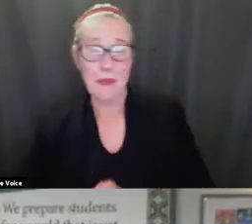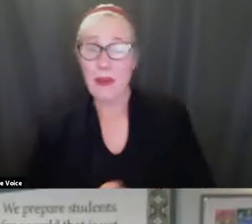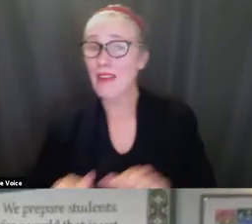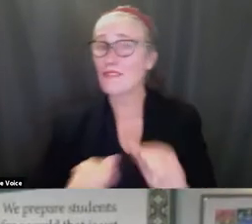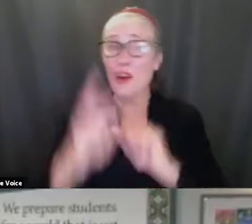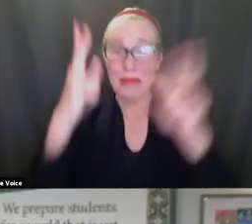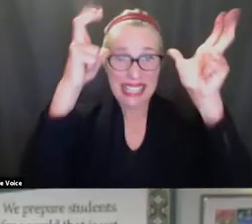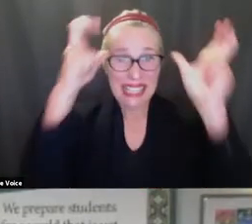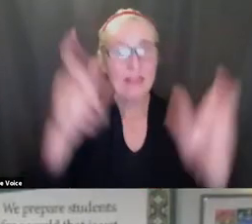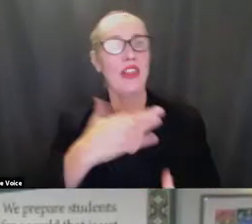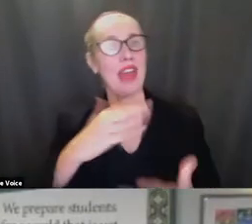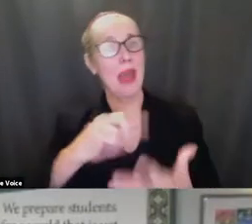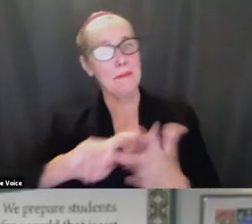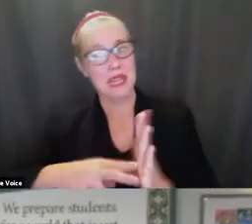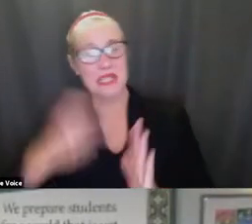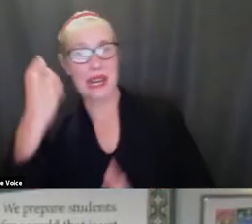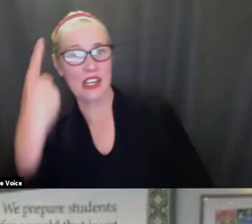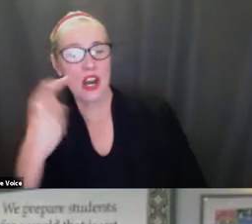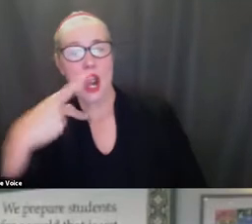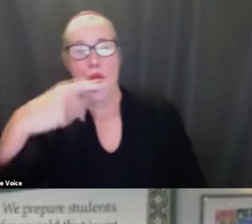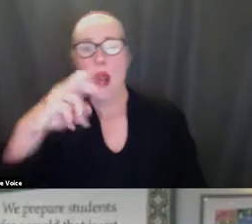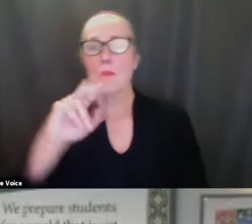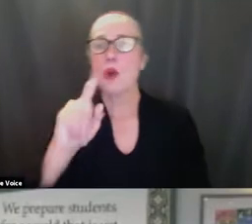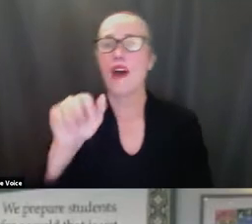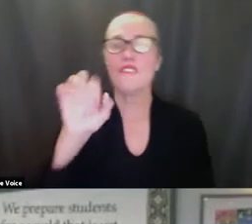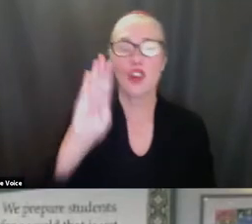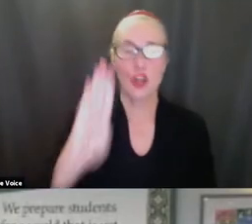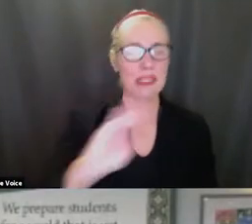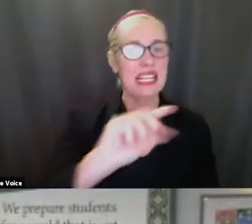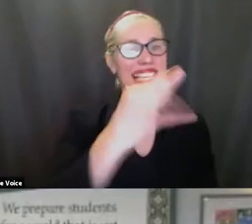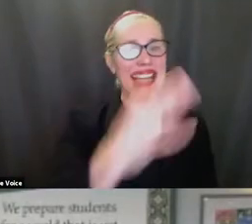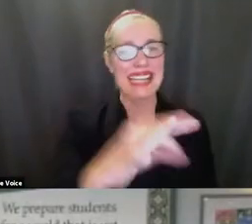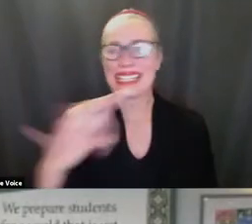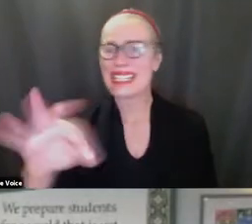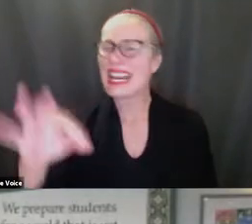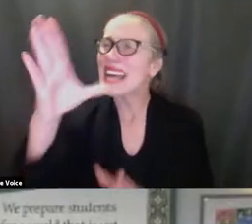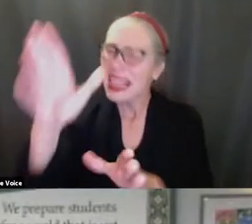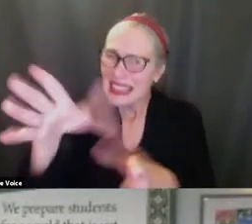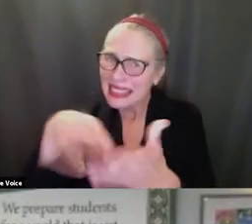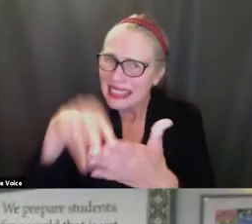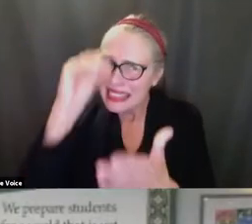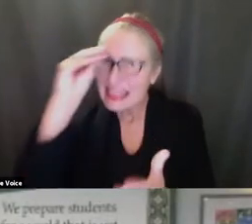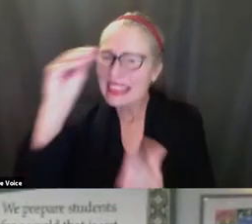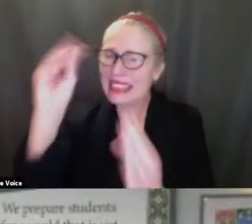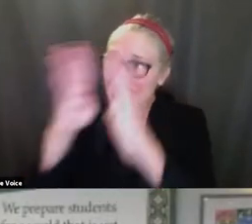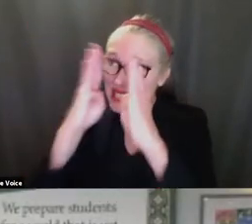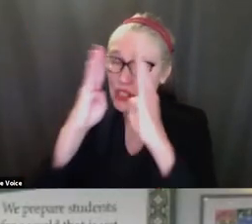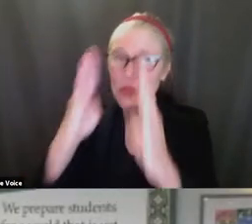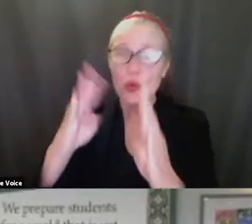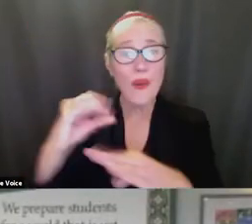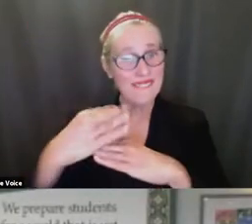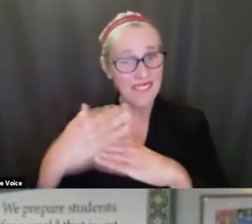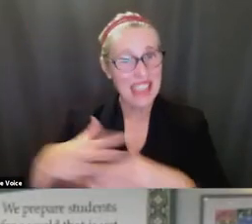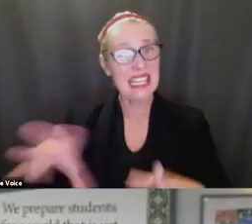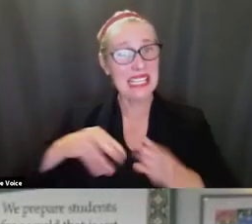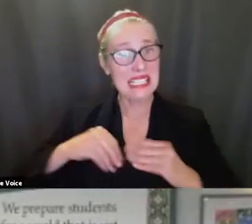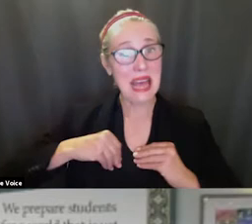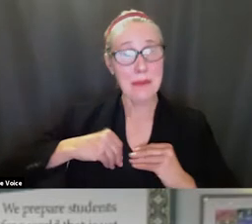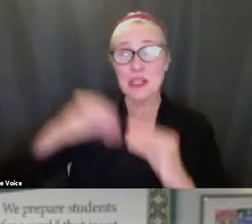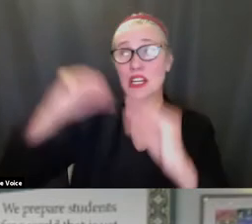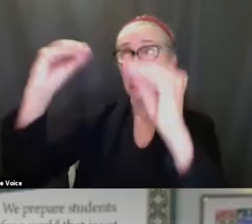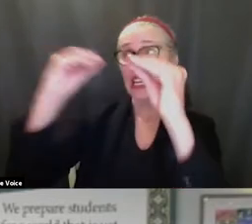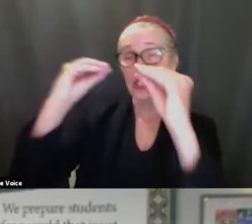20 listen to advice and accept instruction and in the end you will be wise